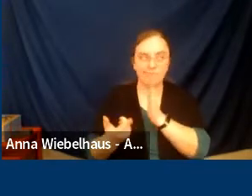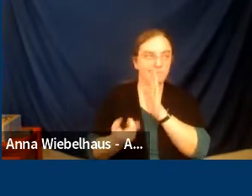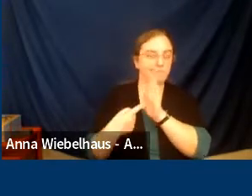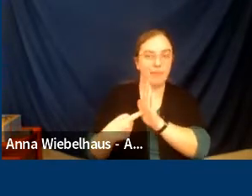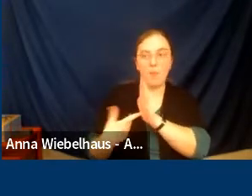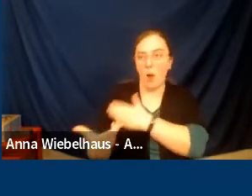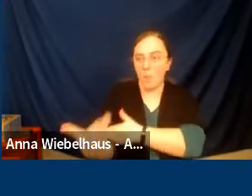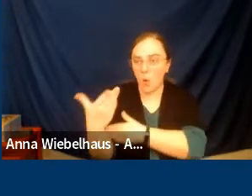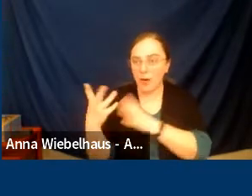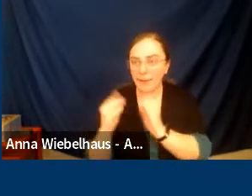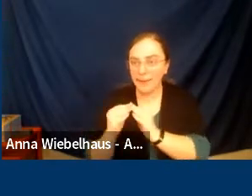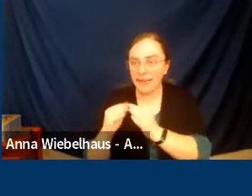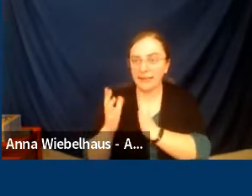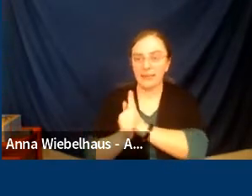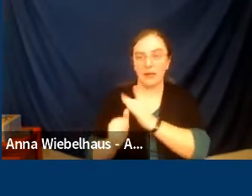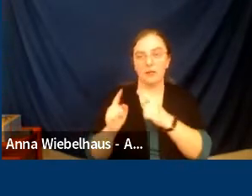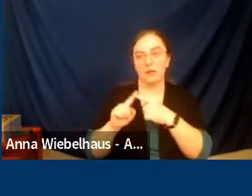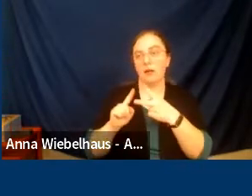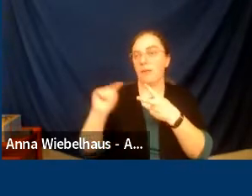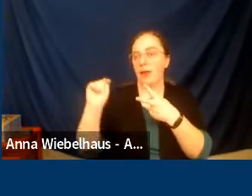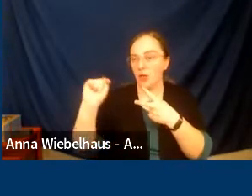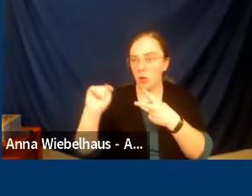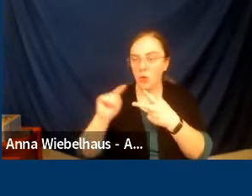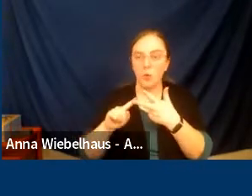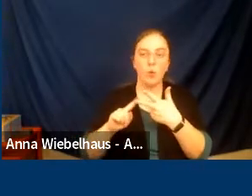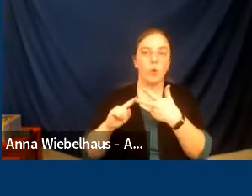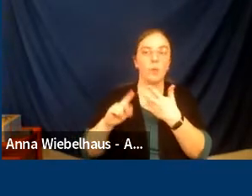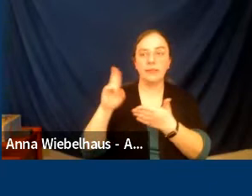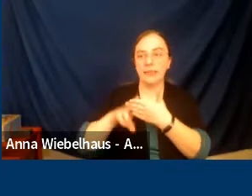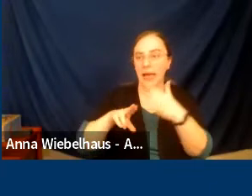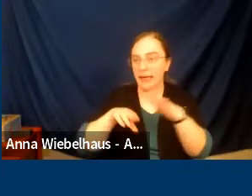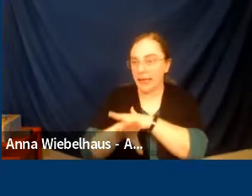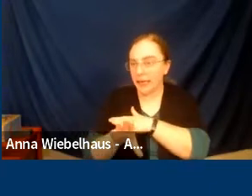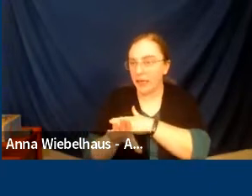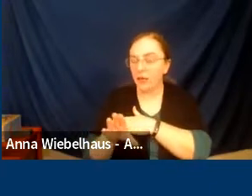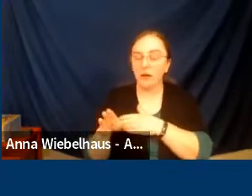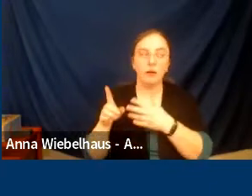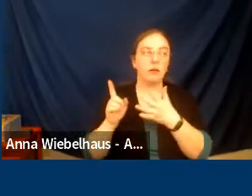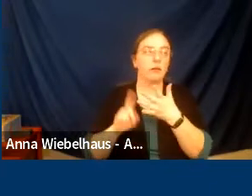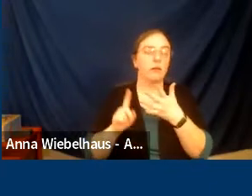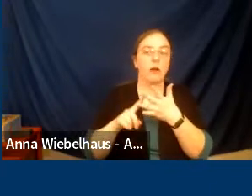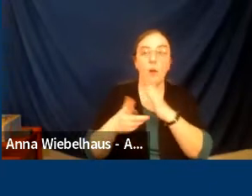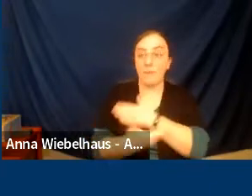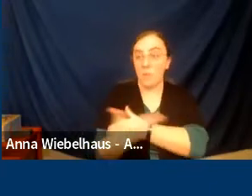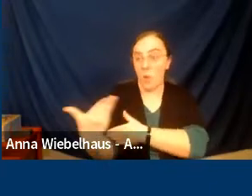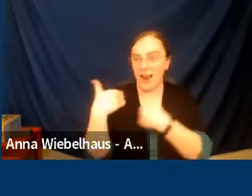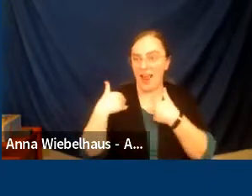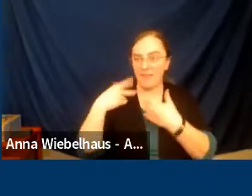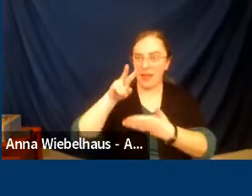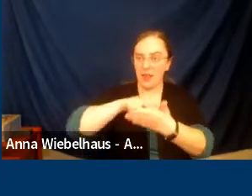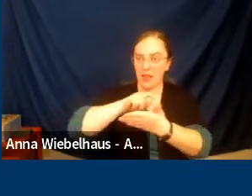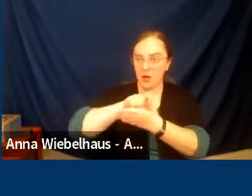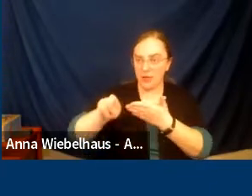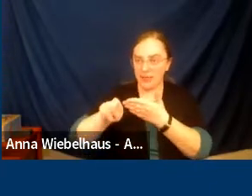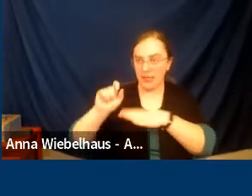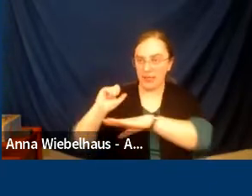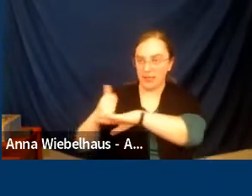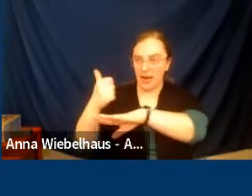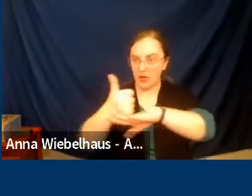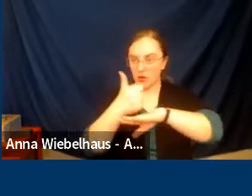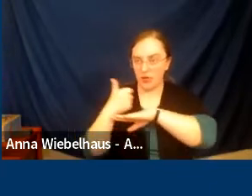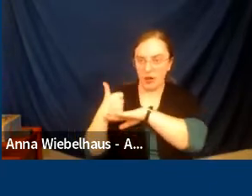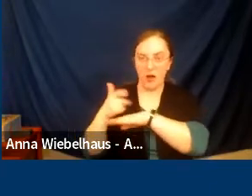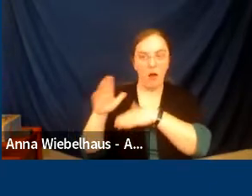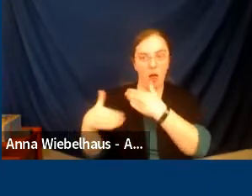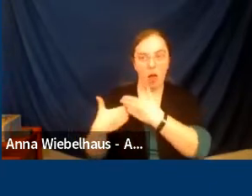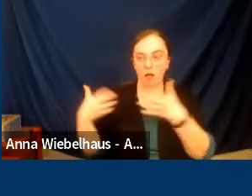skills, bathrooming, signing in, and in the morning literacy stations. So the morning would be in this